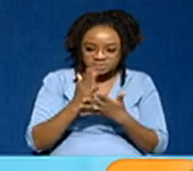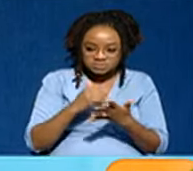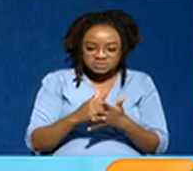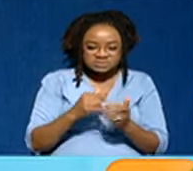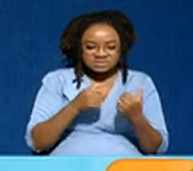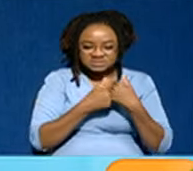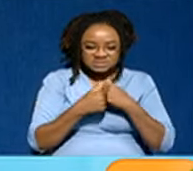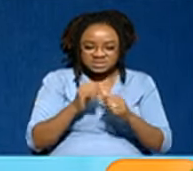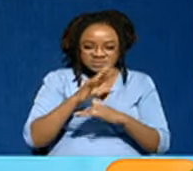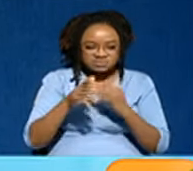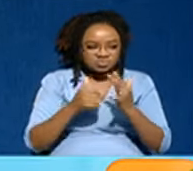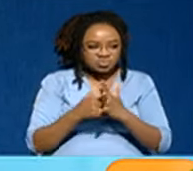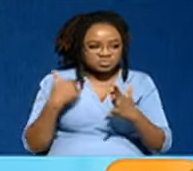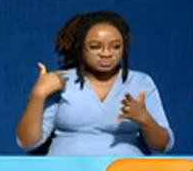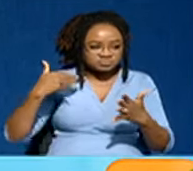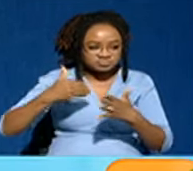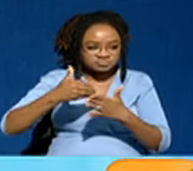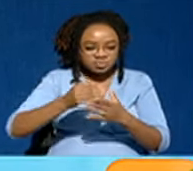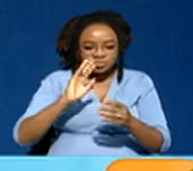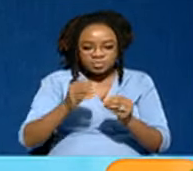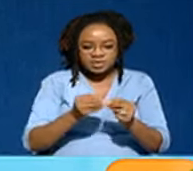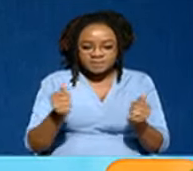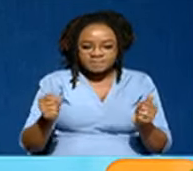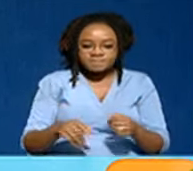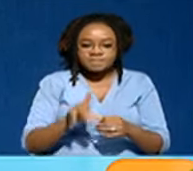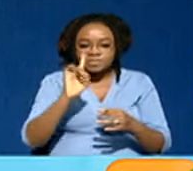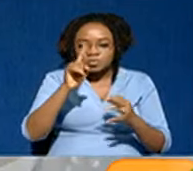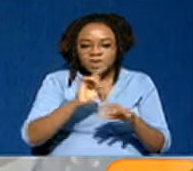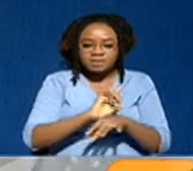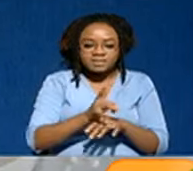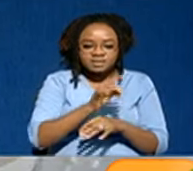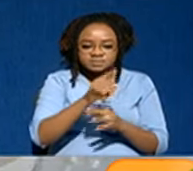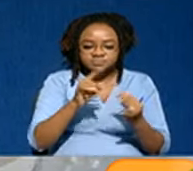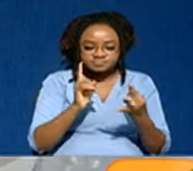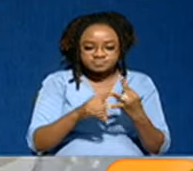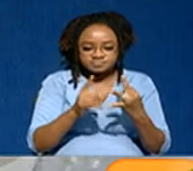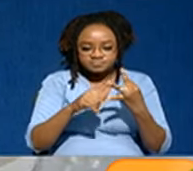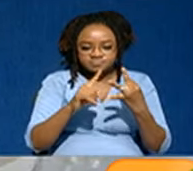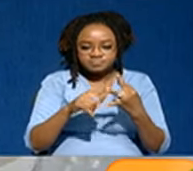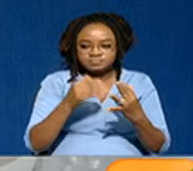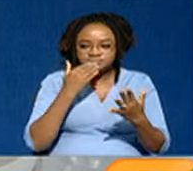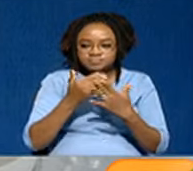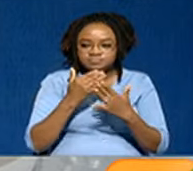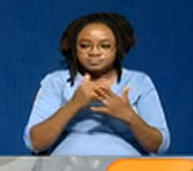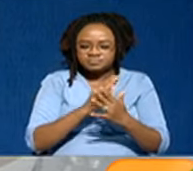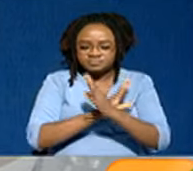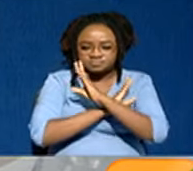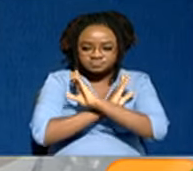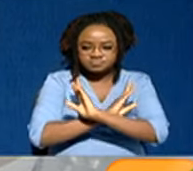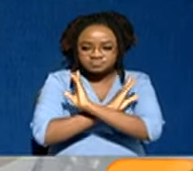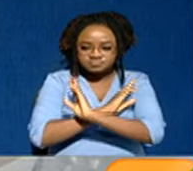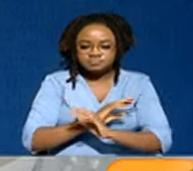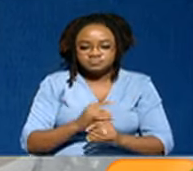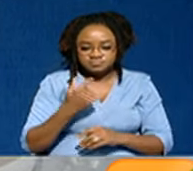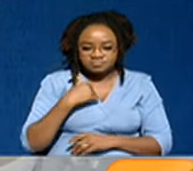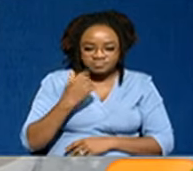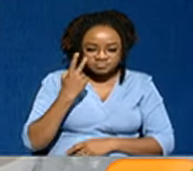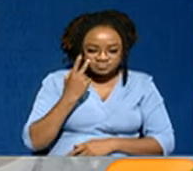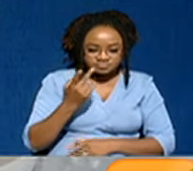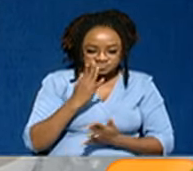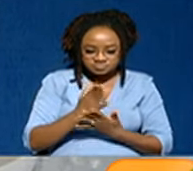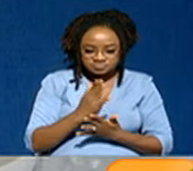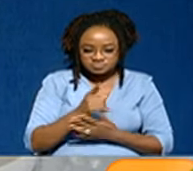are getting are going to come to an end. Okay. Matende Chero, 1 minute, closing remark. Yeah, so thank you, Trevor. I think what I see here is